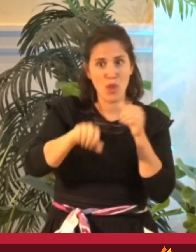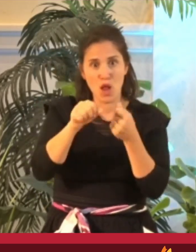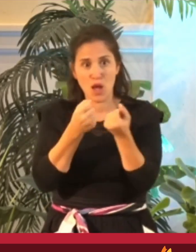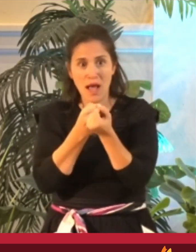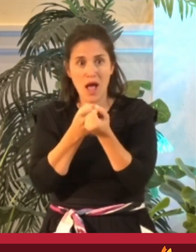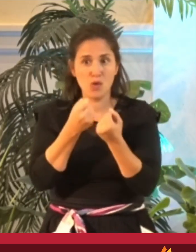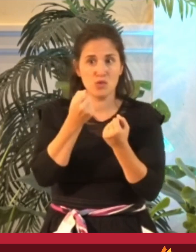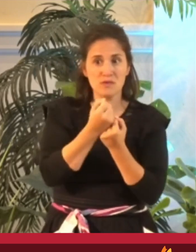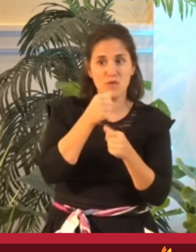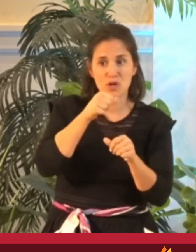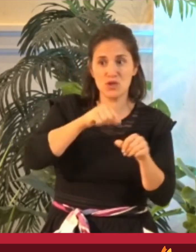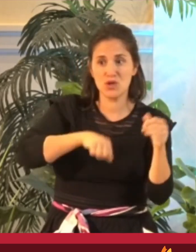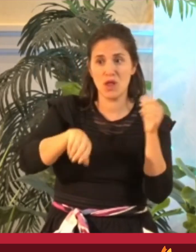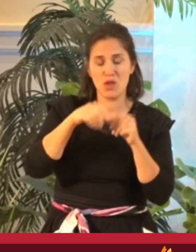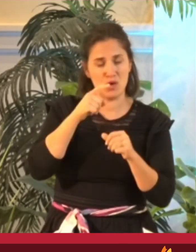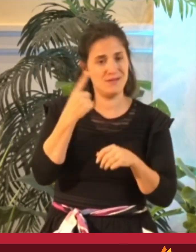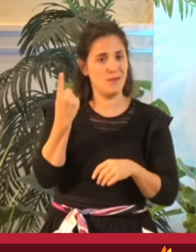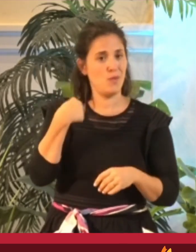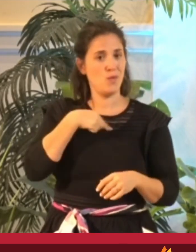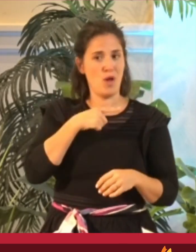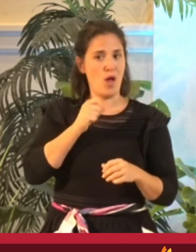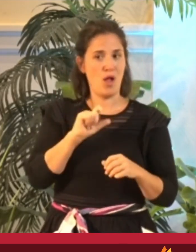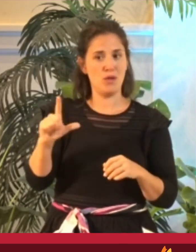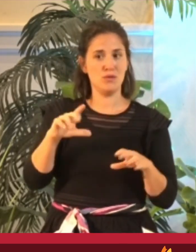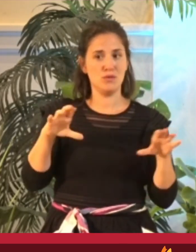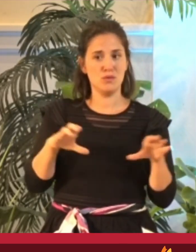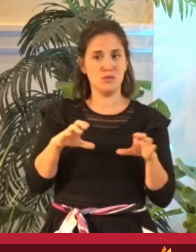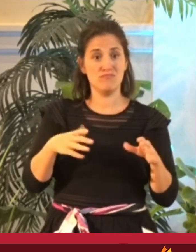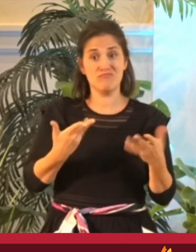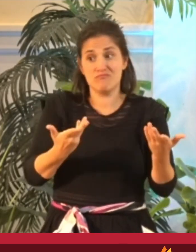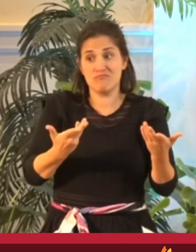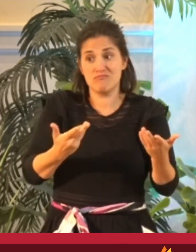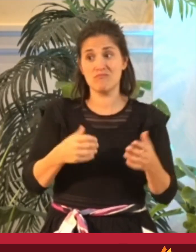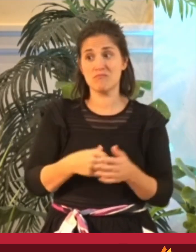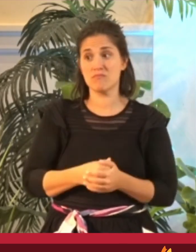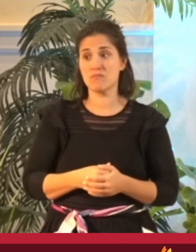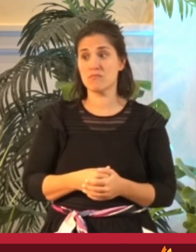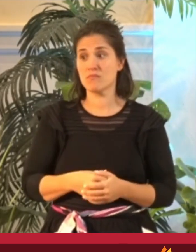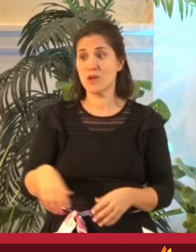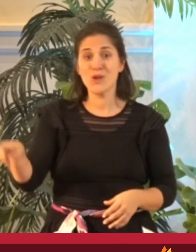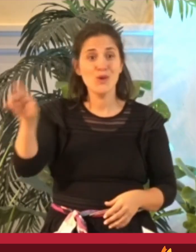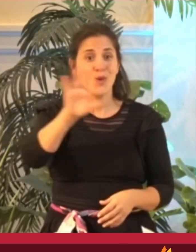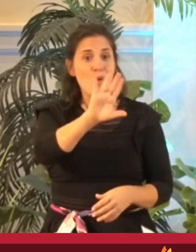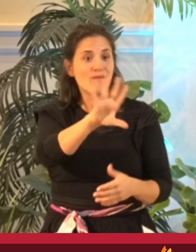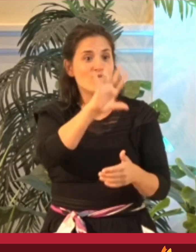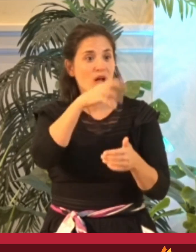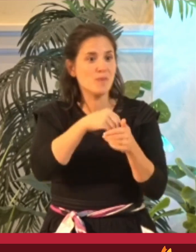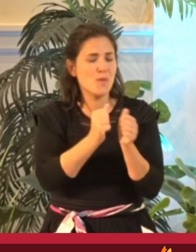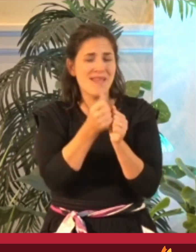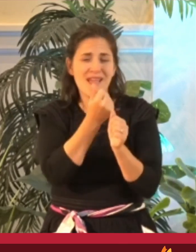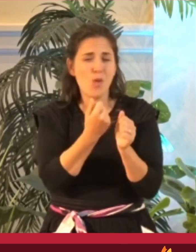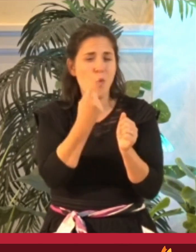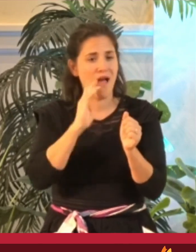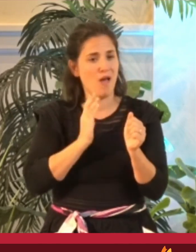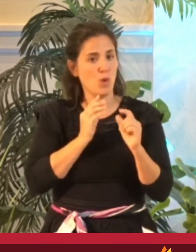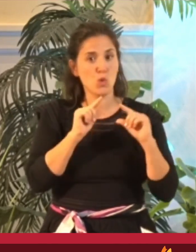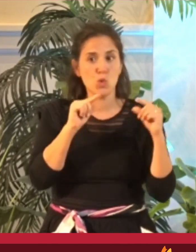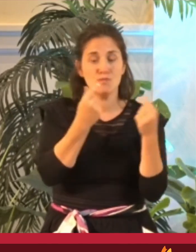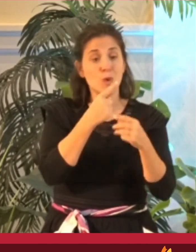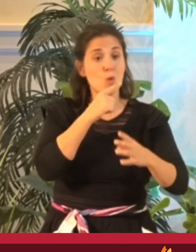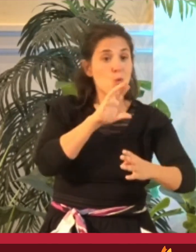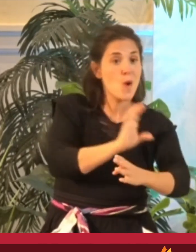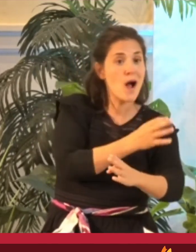of a small group, whether it's one of our choirs, the supper club, a support group, or any other of the